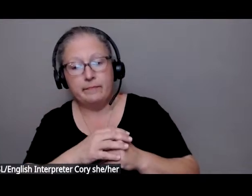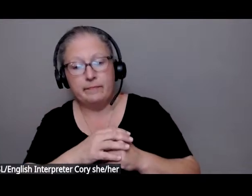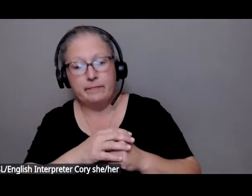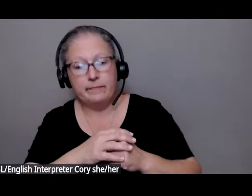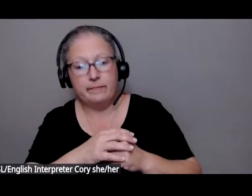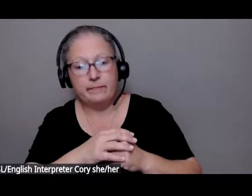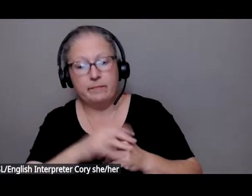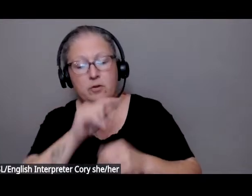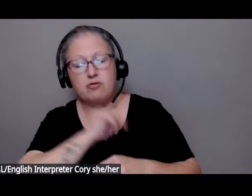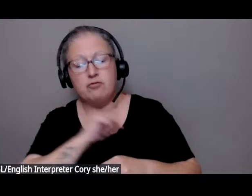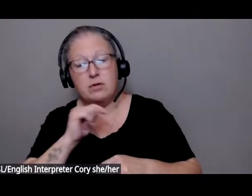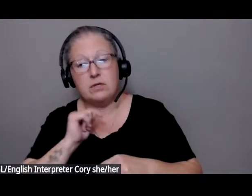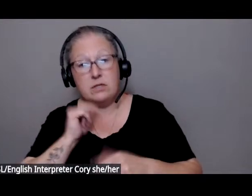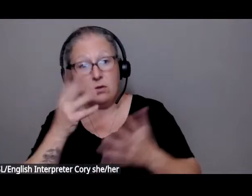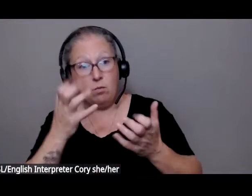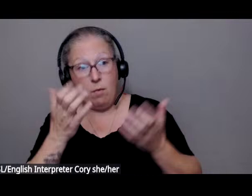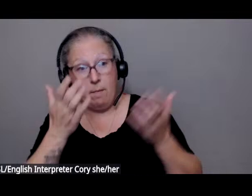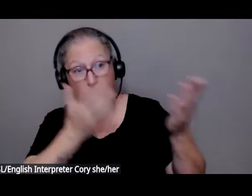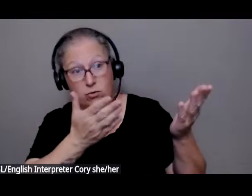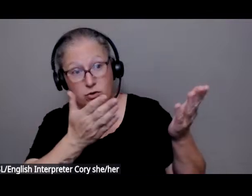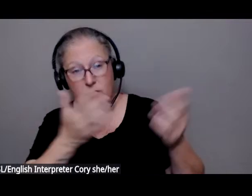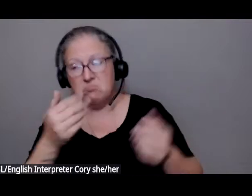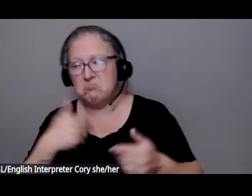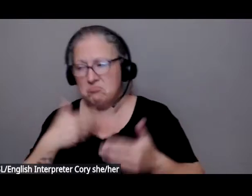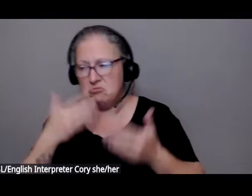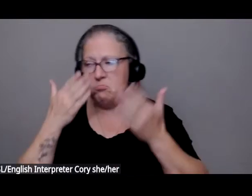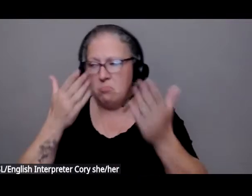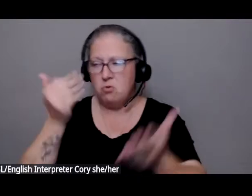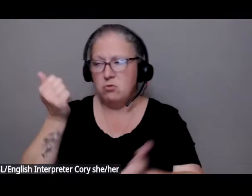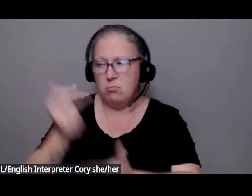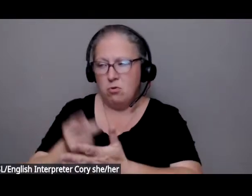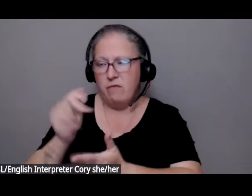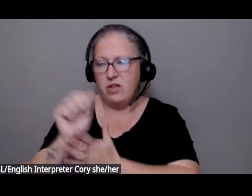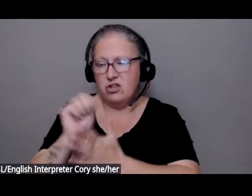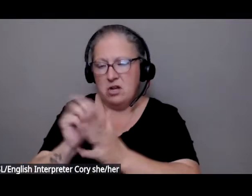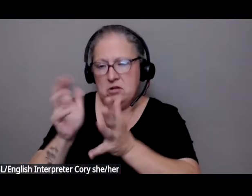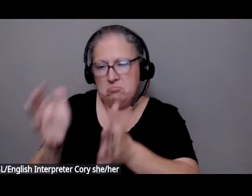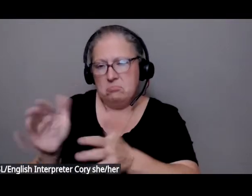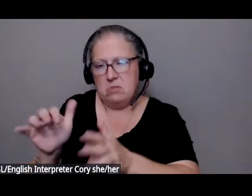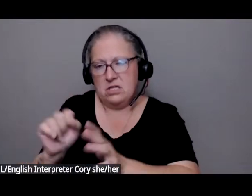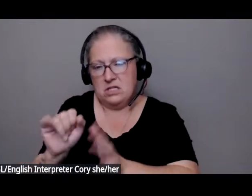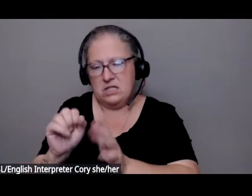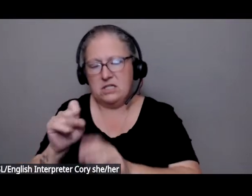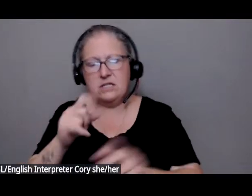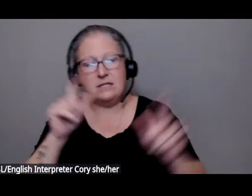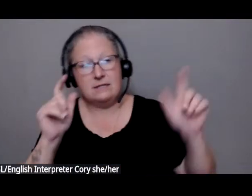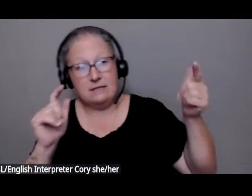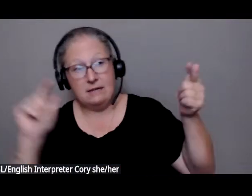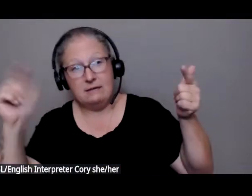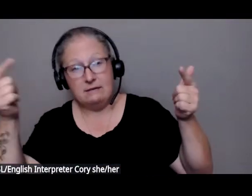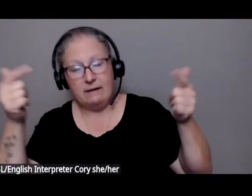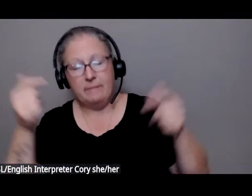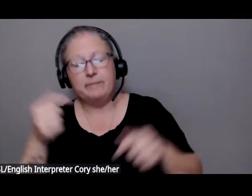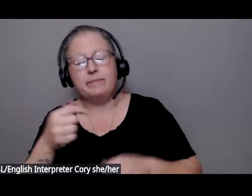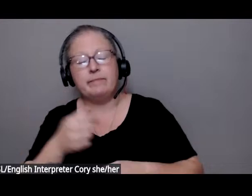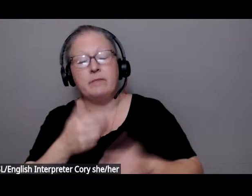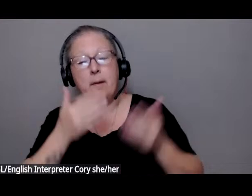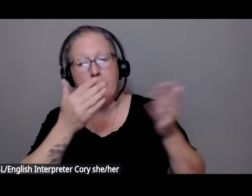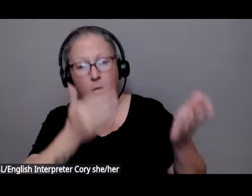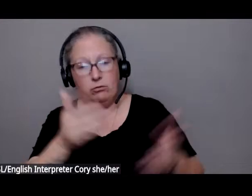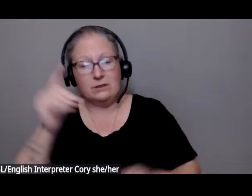Would a trustee care to make a motion? I'll make a motion to approve the agenda as is. Second. Second. Okay, we got a motion and a